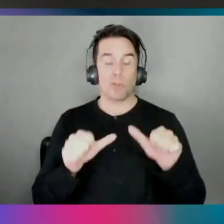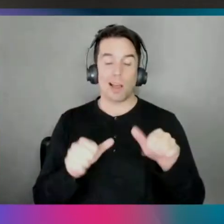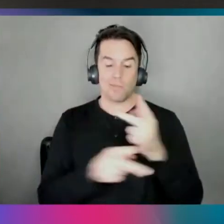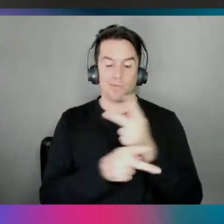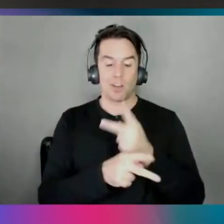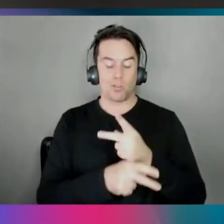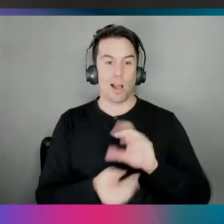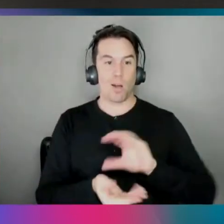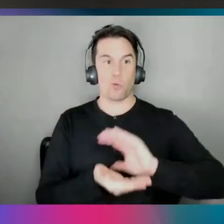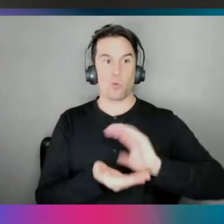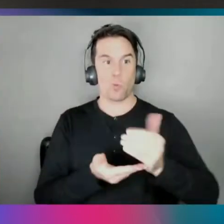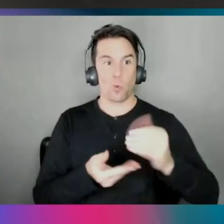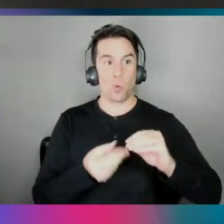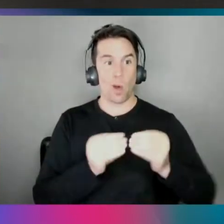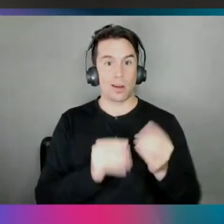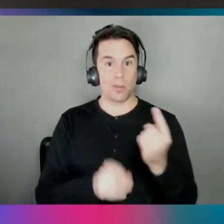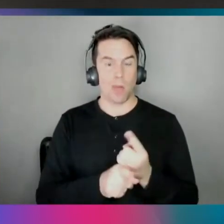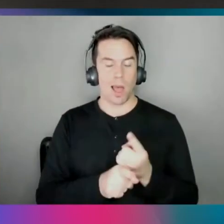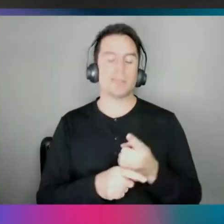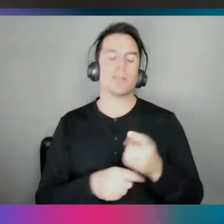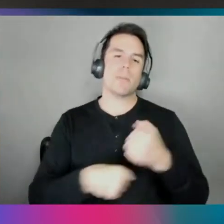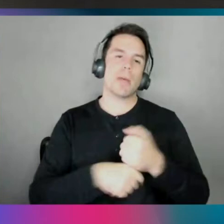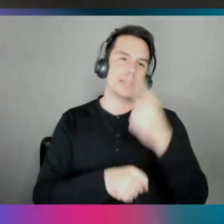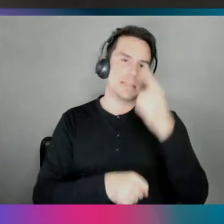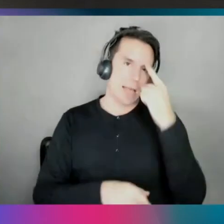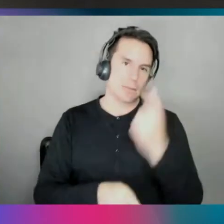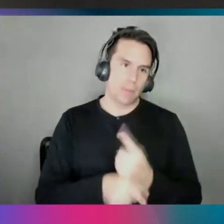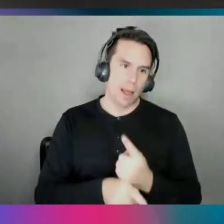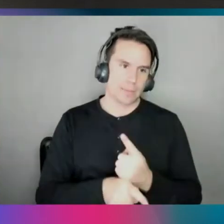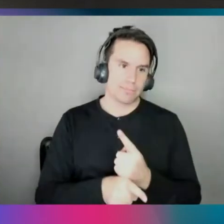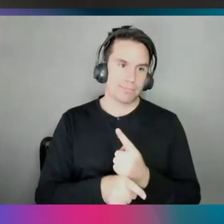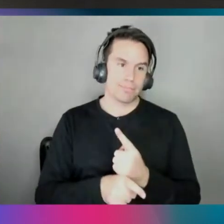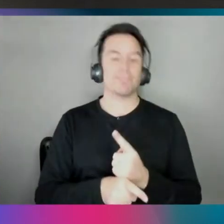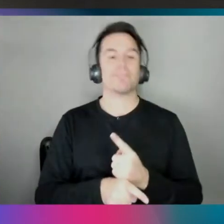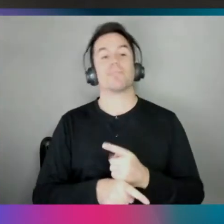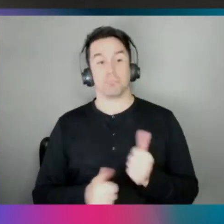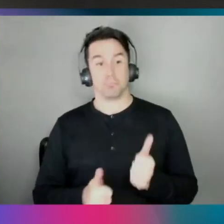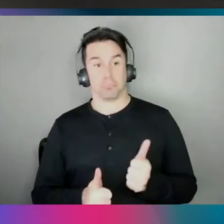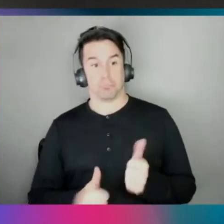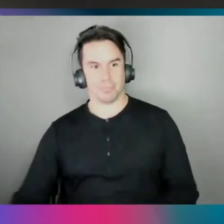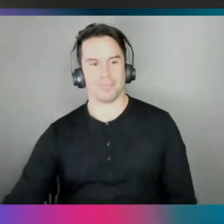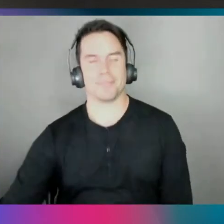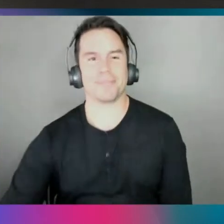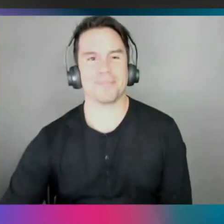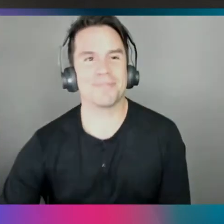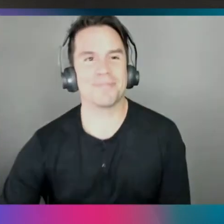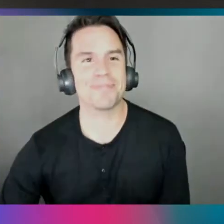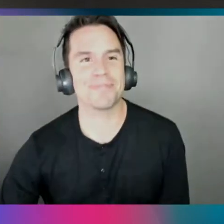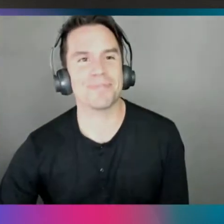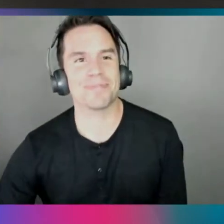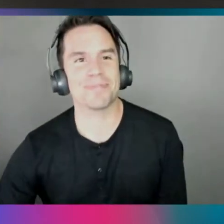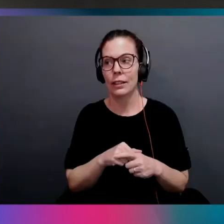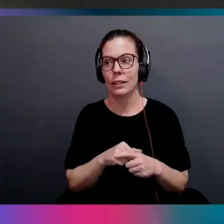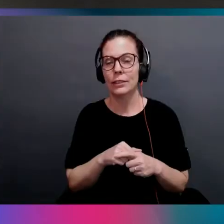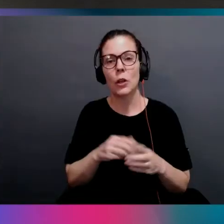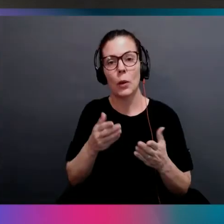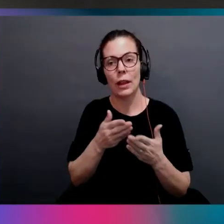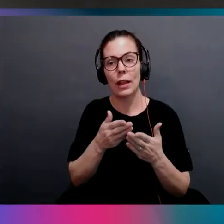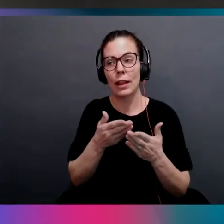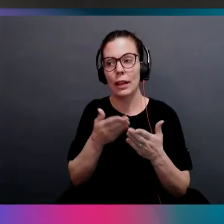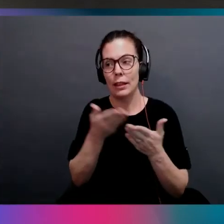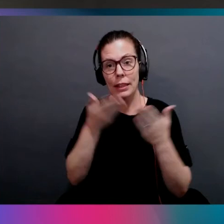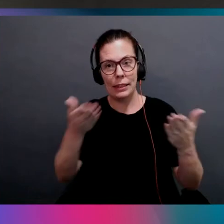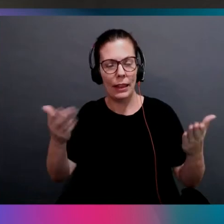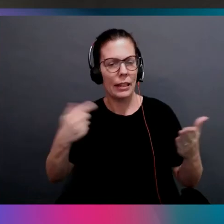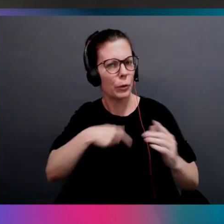and then you're defining the minimum batch size and the number of factors and epochs. Okay. Right, and so and these things are things we could save